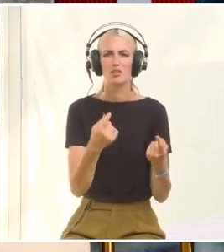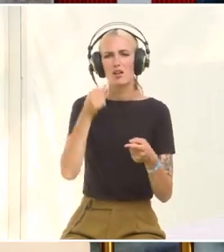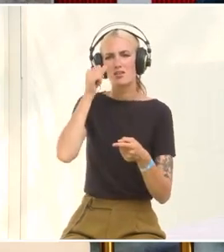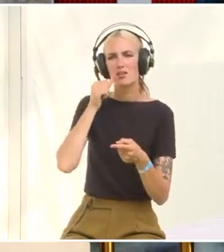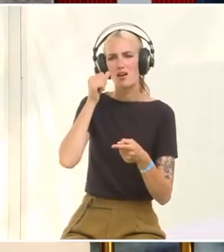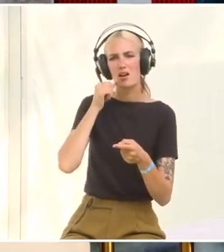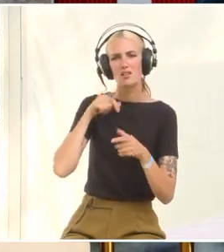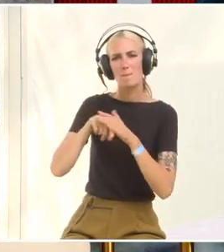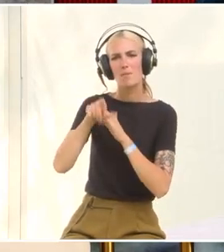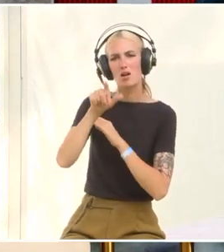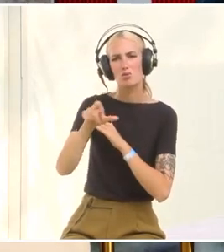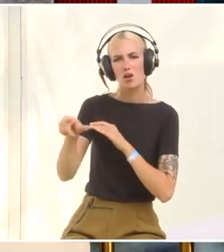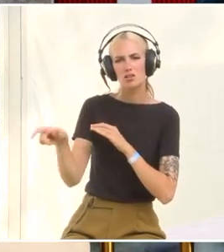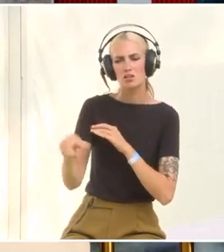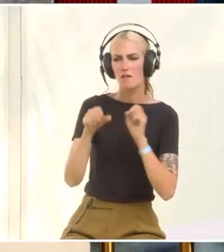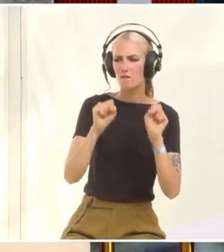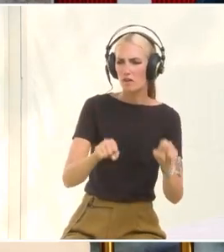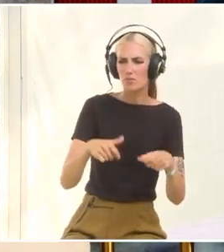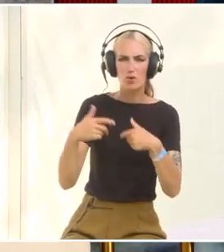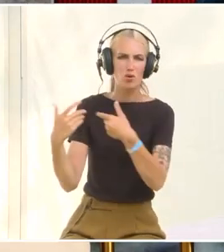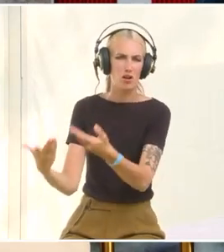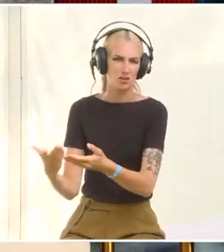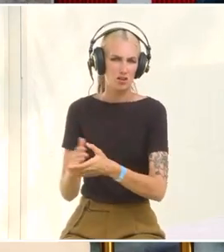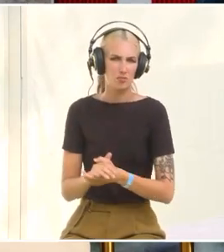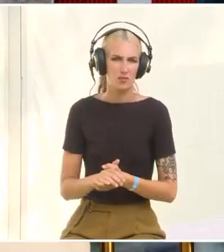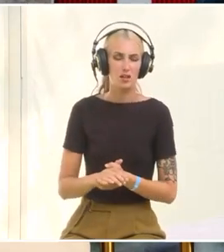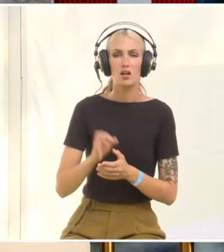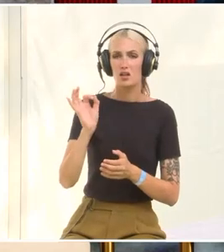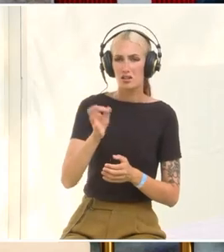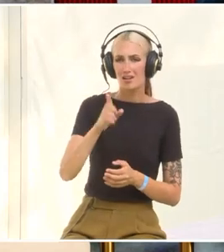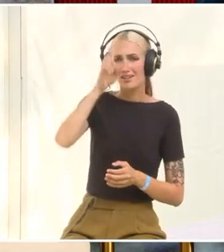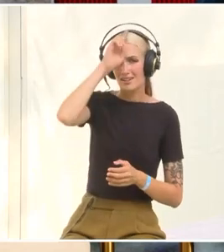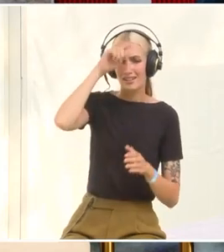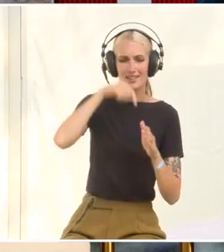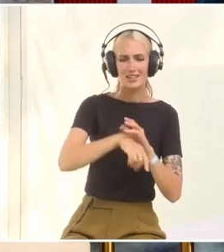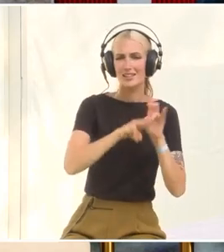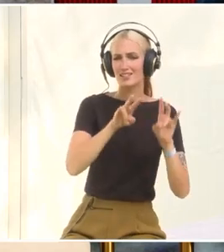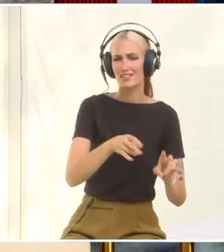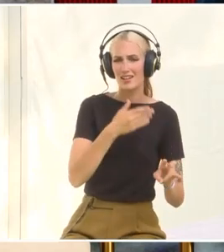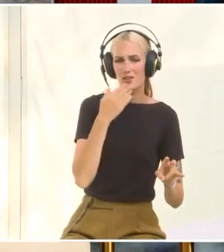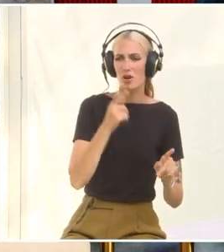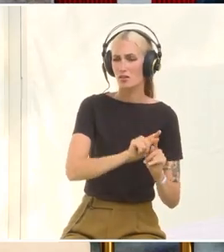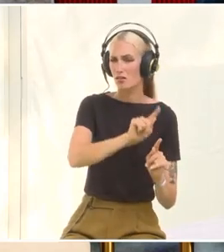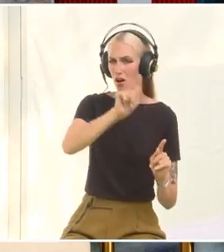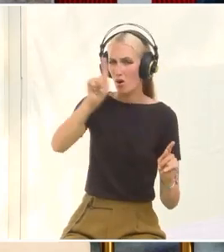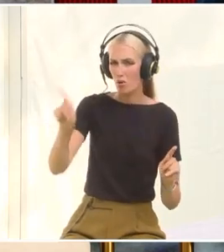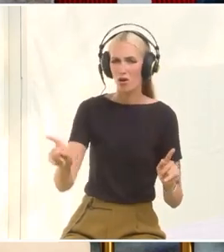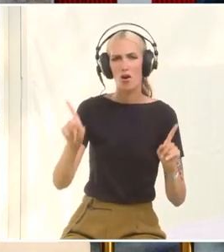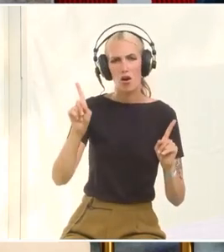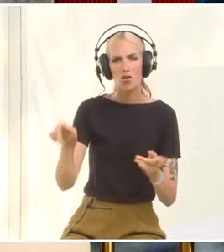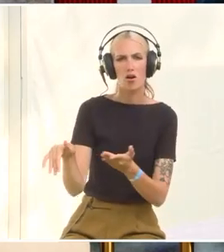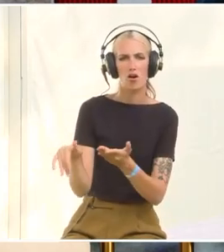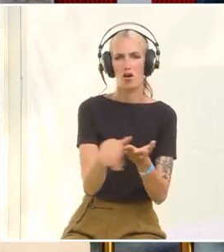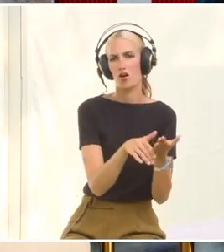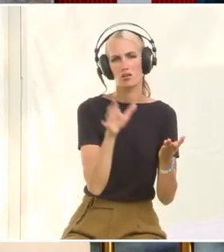abroad to really kind of use that even if you're not physically in the country, that you can start contributing towards that. So I think there is a